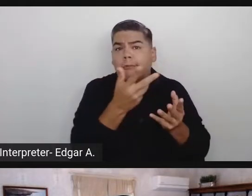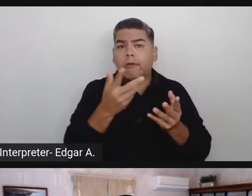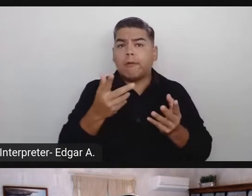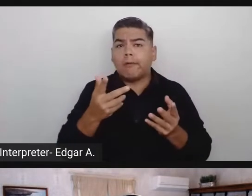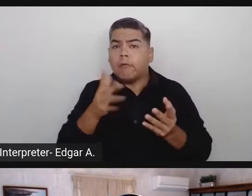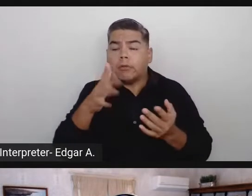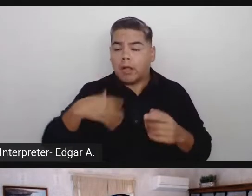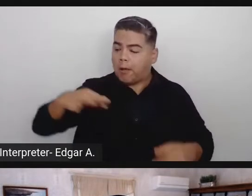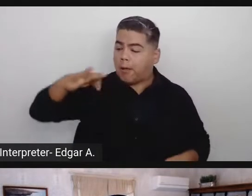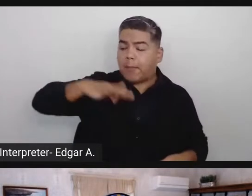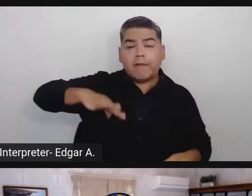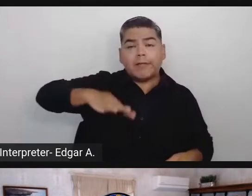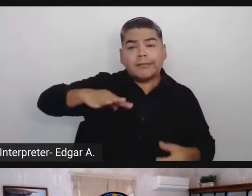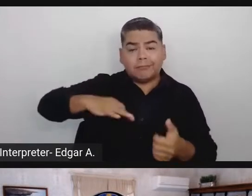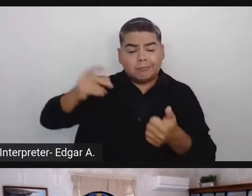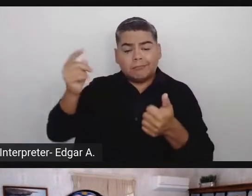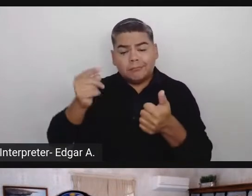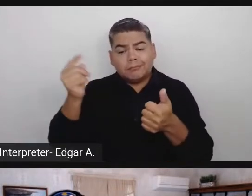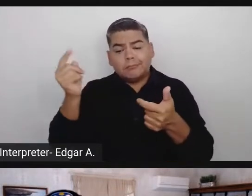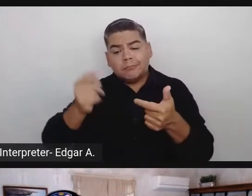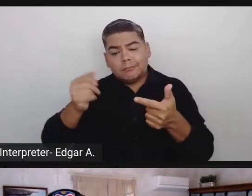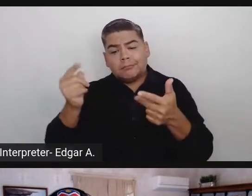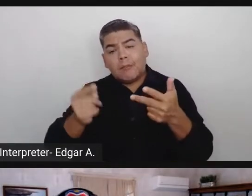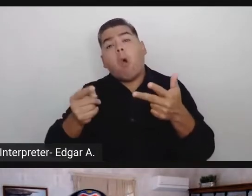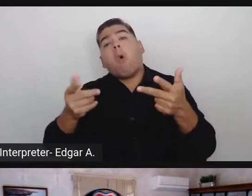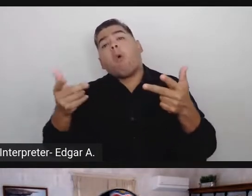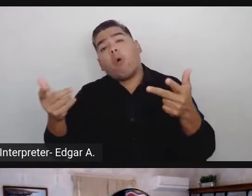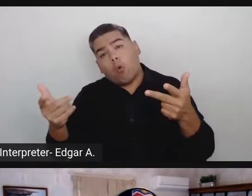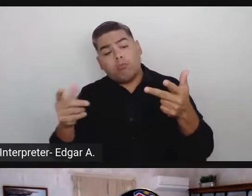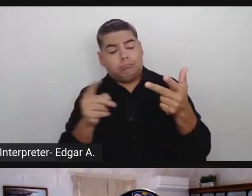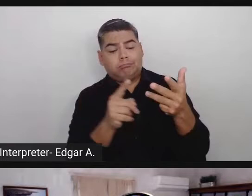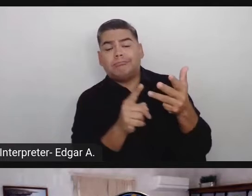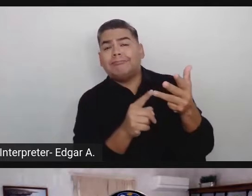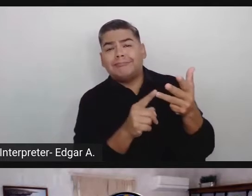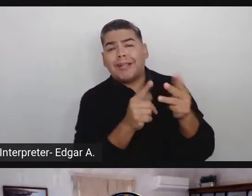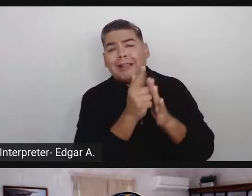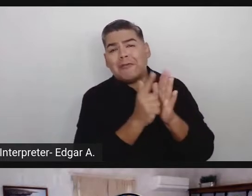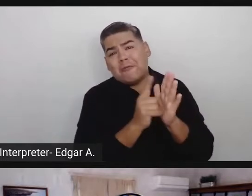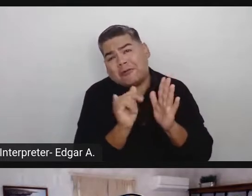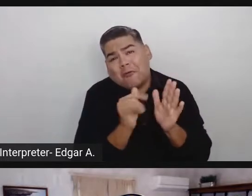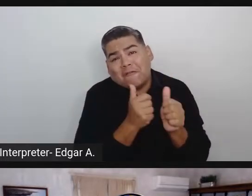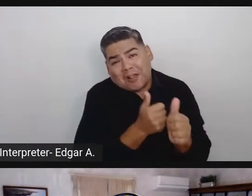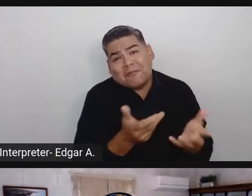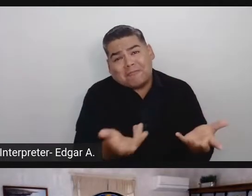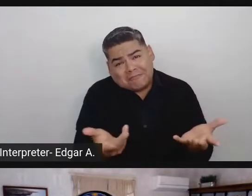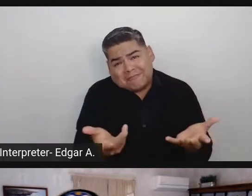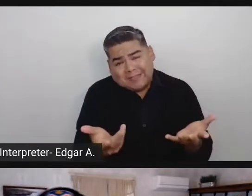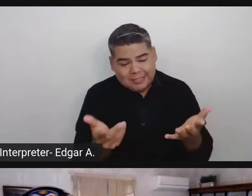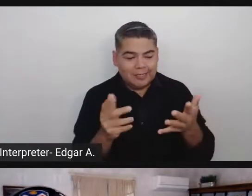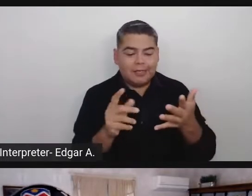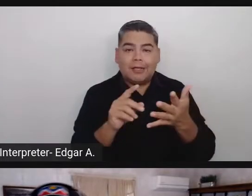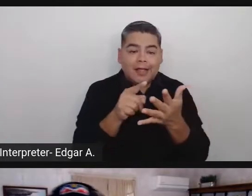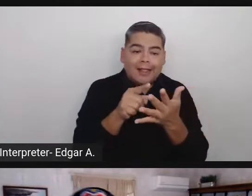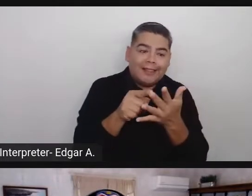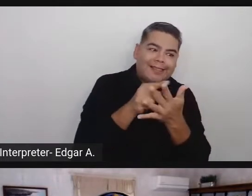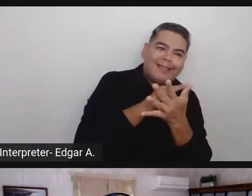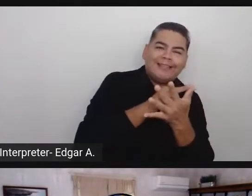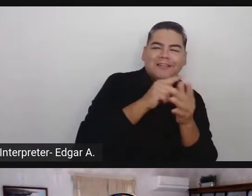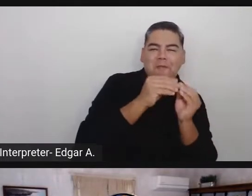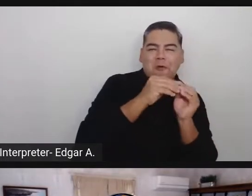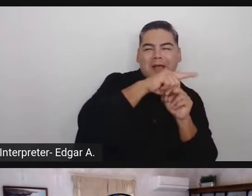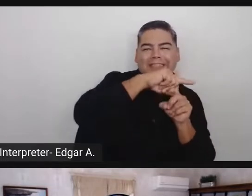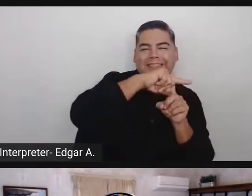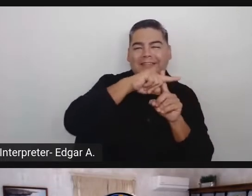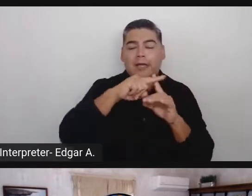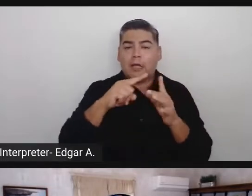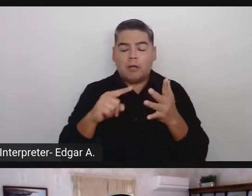benefits of it, and then I will also talk about the legal aspect as just one of those things, but the other ones are more positive benefits. So I